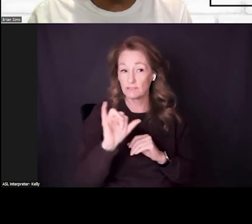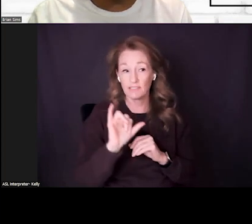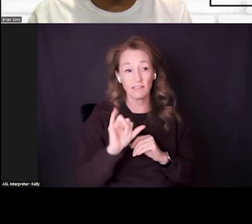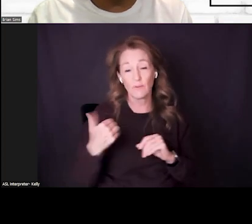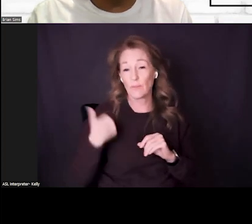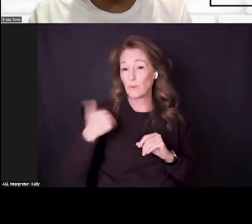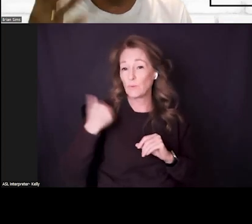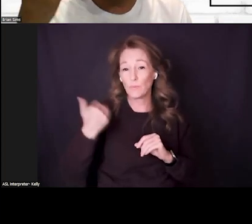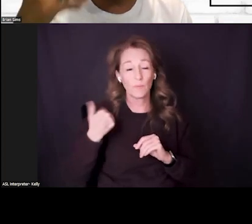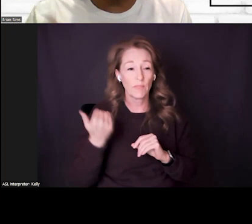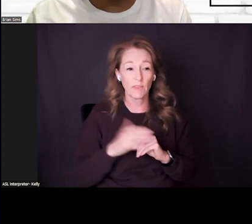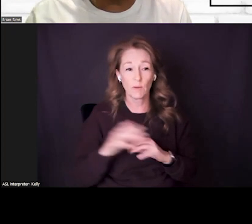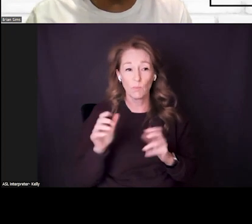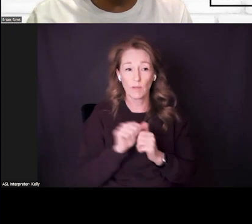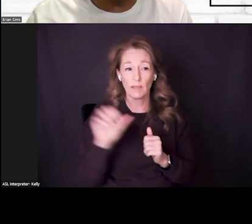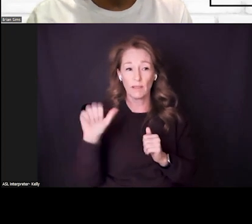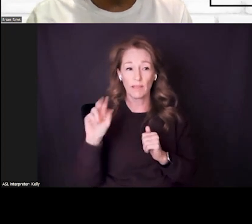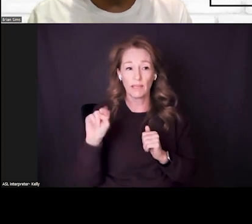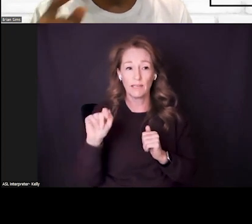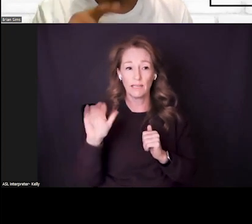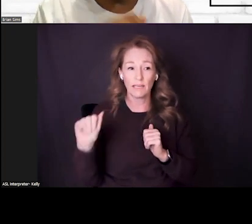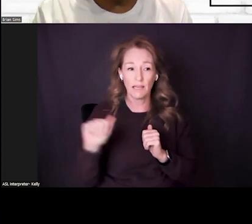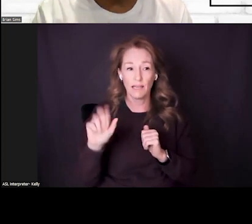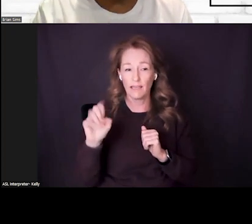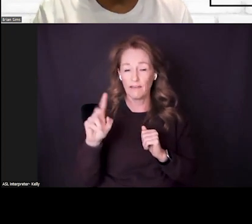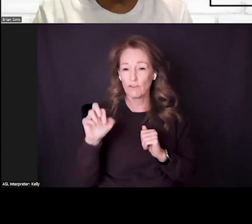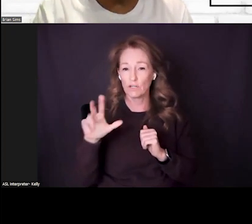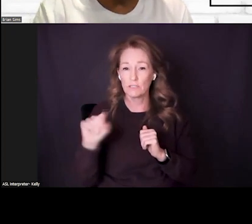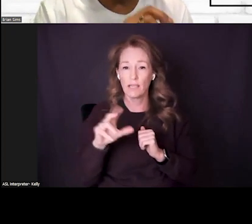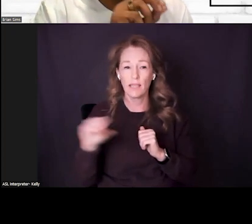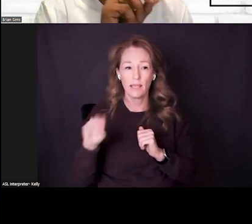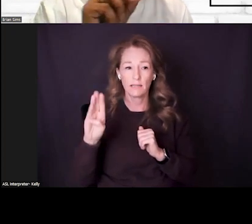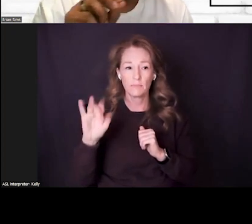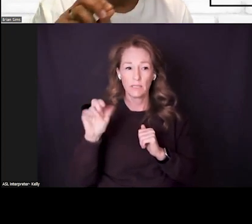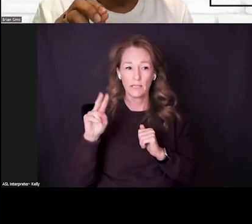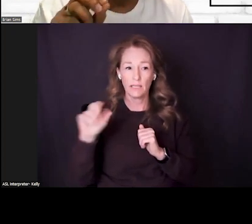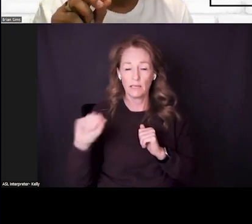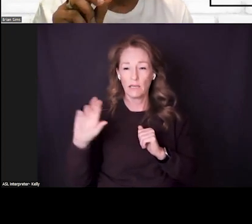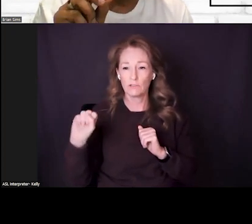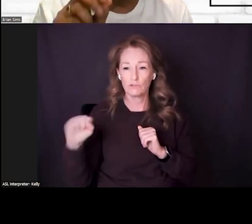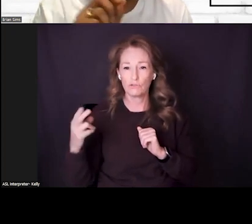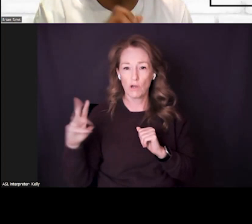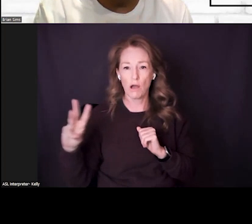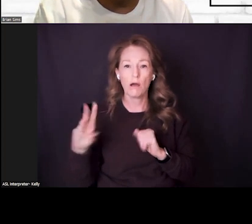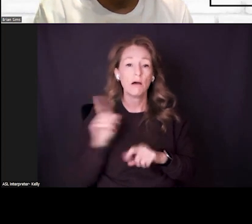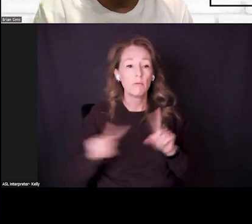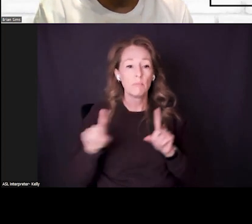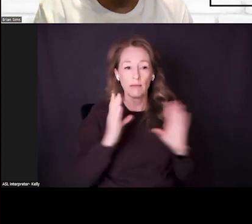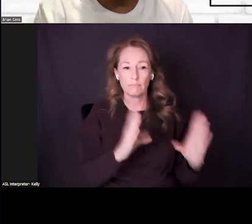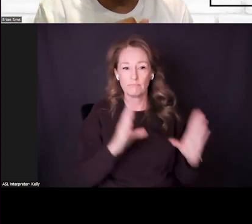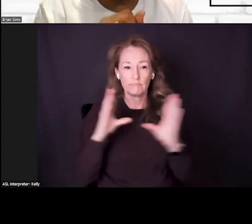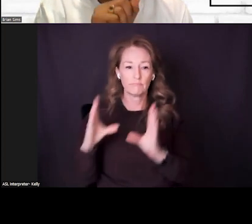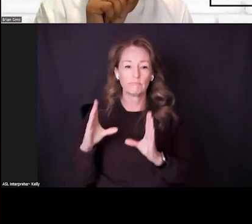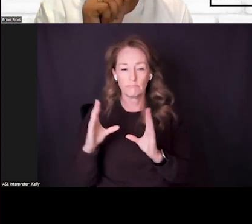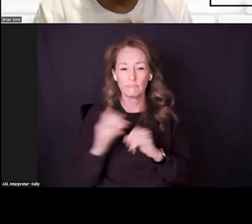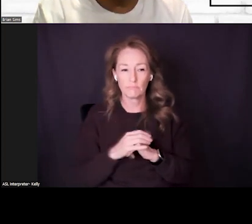with Dr. Anita Everett and Dr. Belina Shaw. But on the next slide, you'll see as we go to the 10 spots from